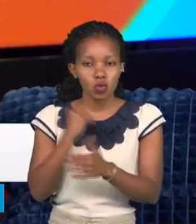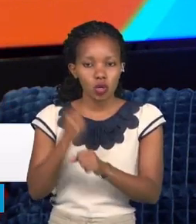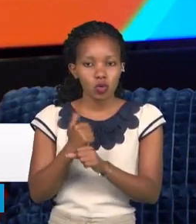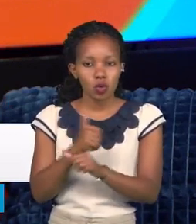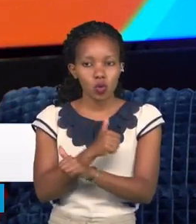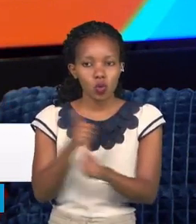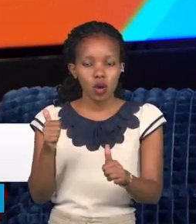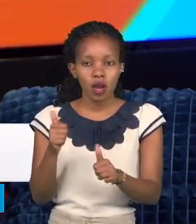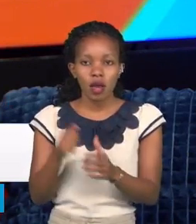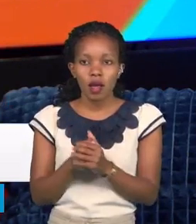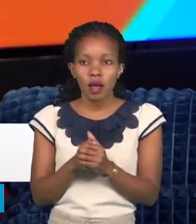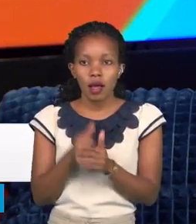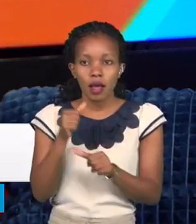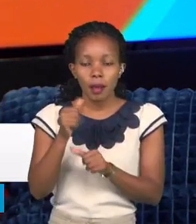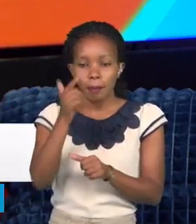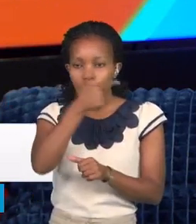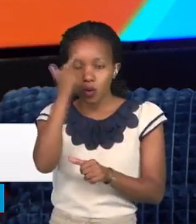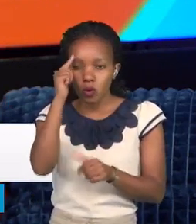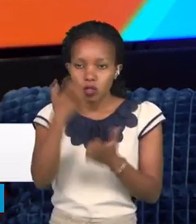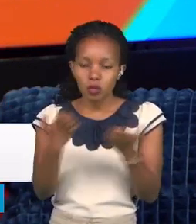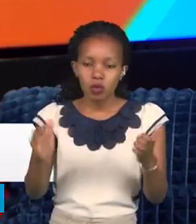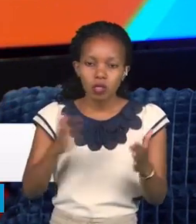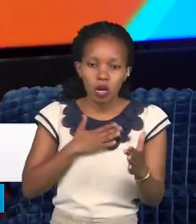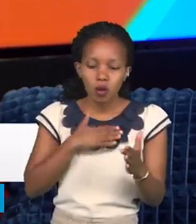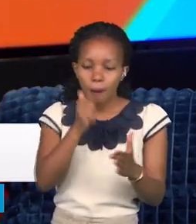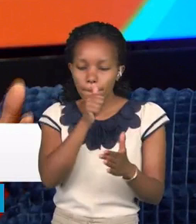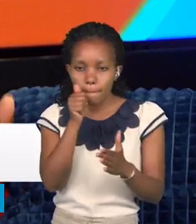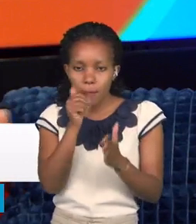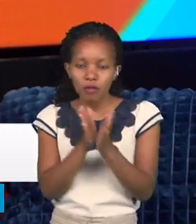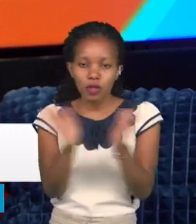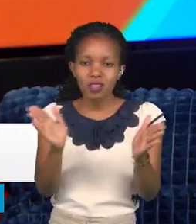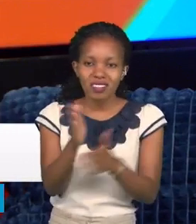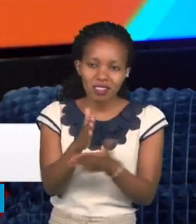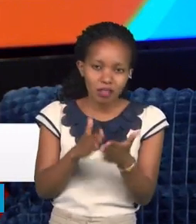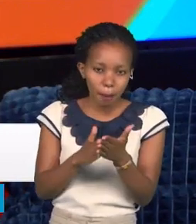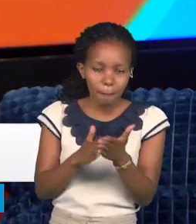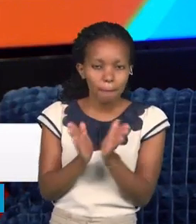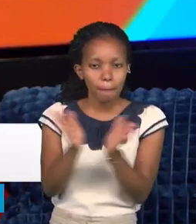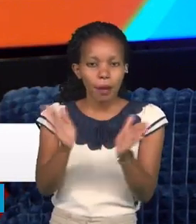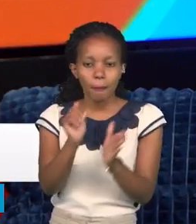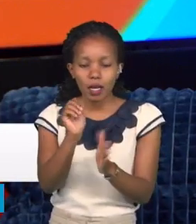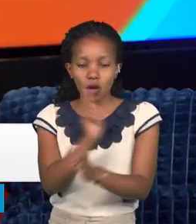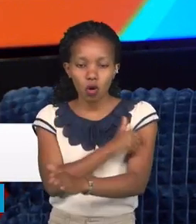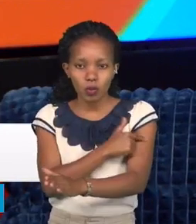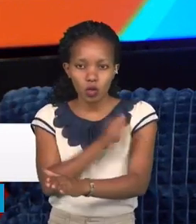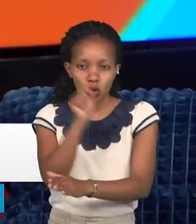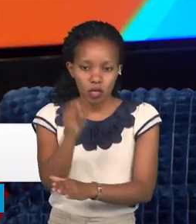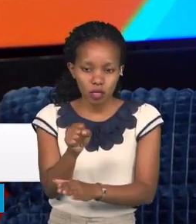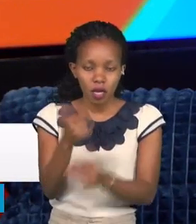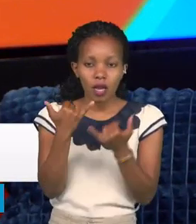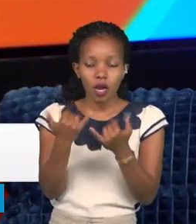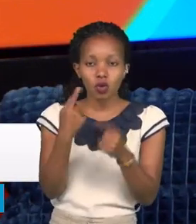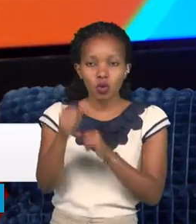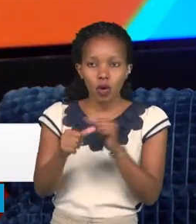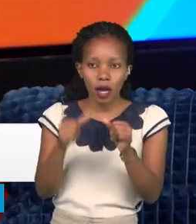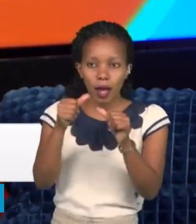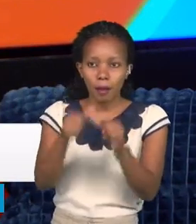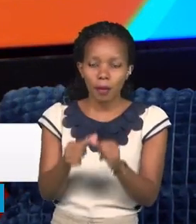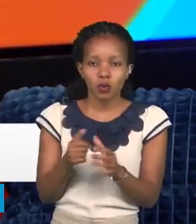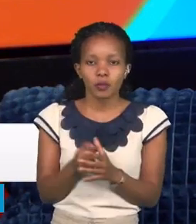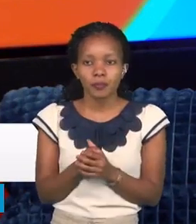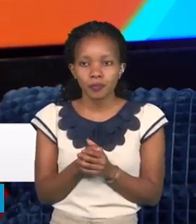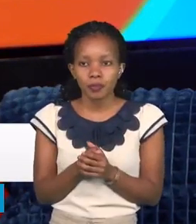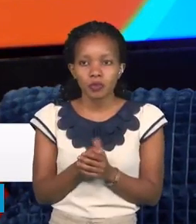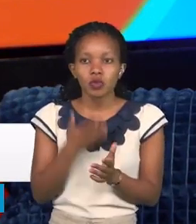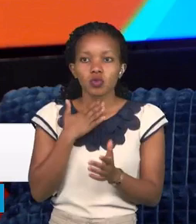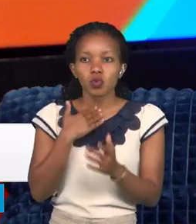now. Our equipment, from private hospitals to some public hospitals, are concerned. Let's now talk about the reverse. You